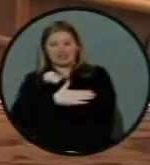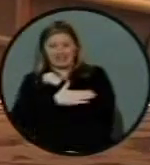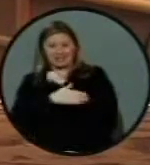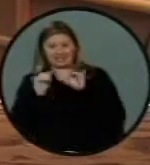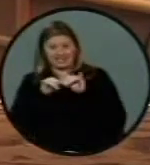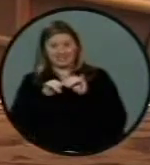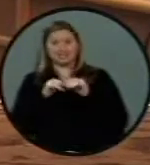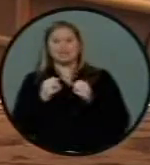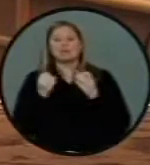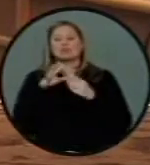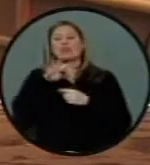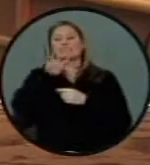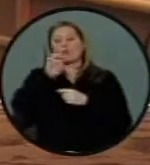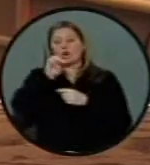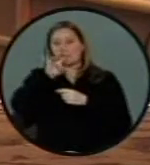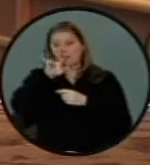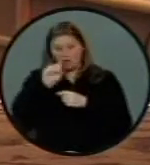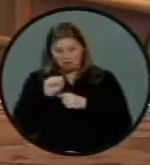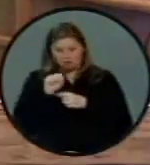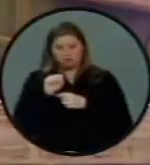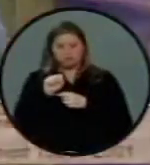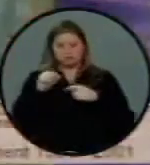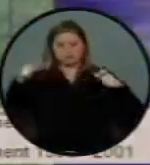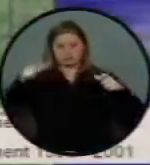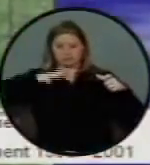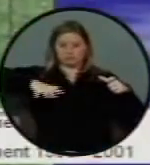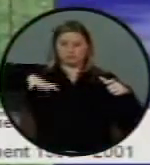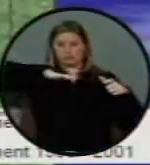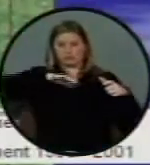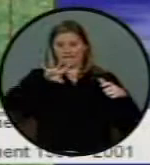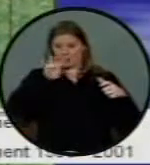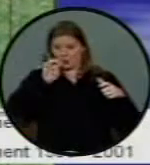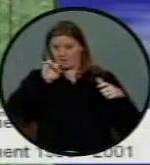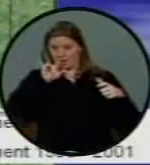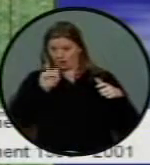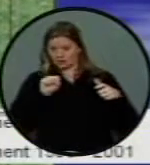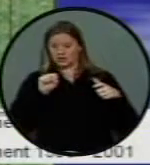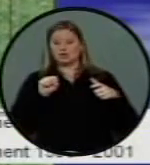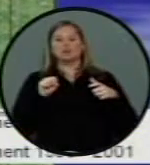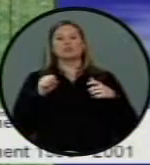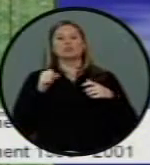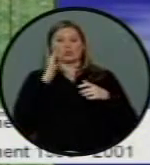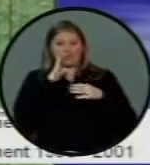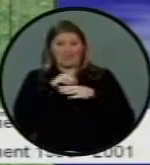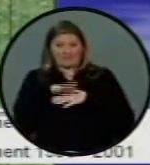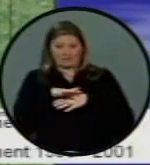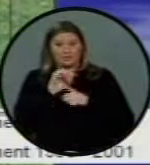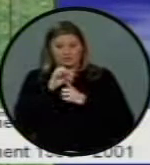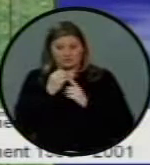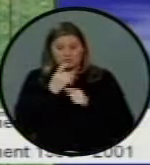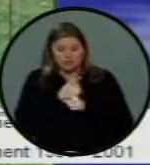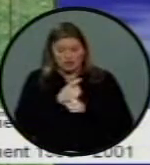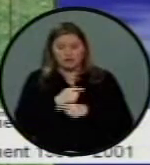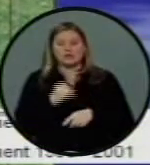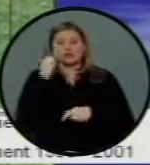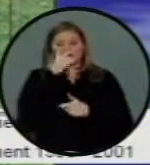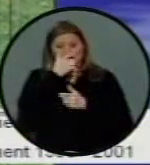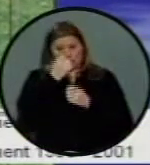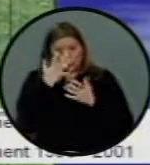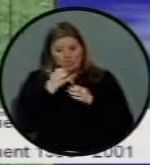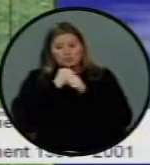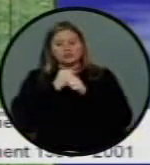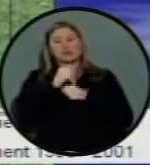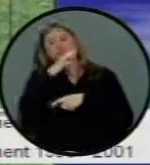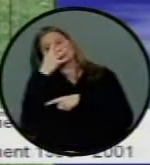about 400 miles. It's this county in the middle and the north. And that brings with it lots of impacts, right? And if we're interested in protecting